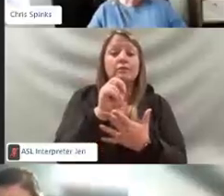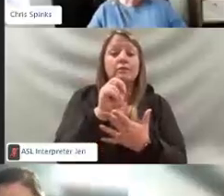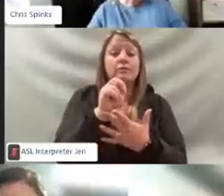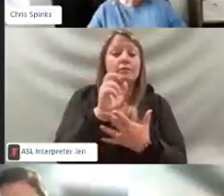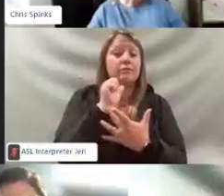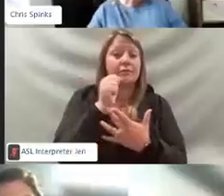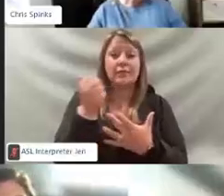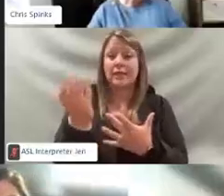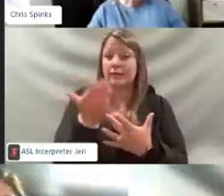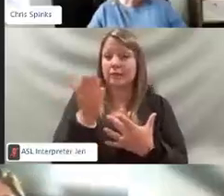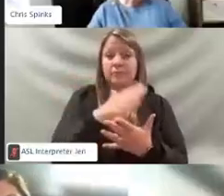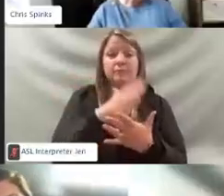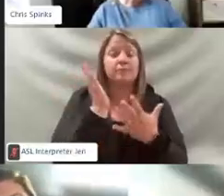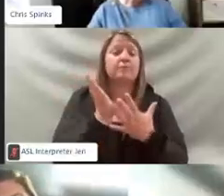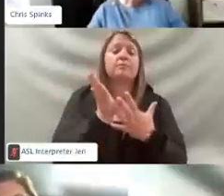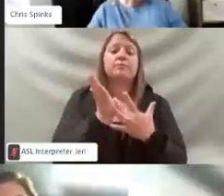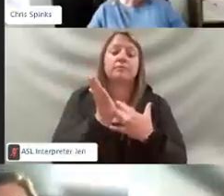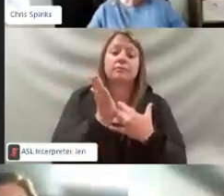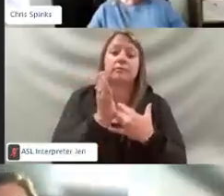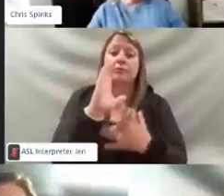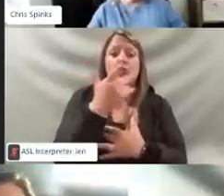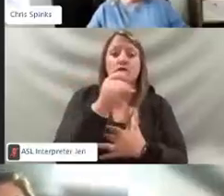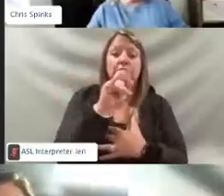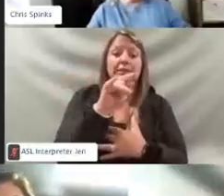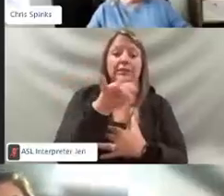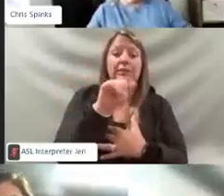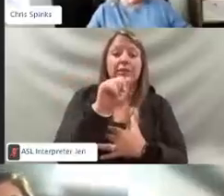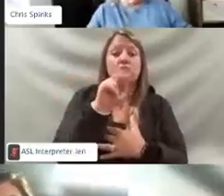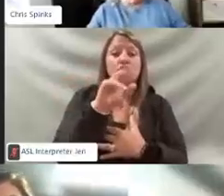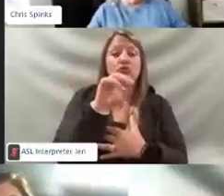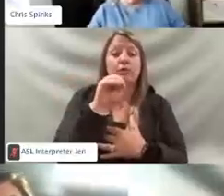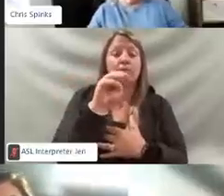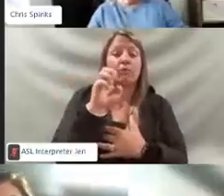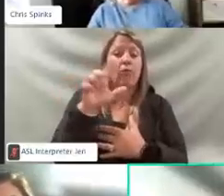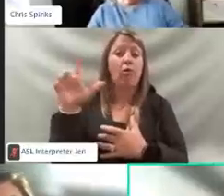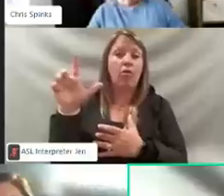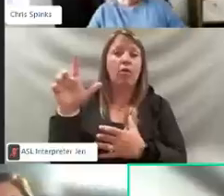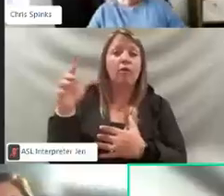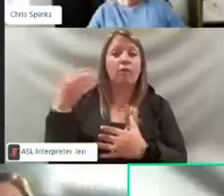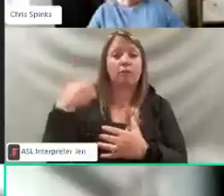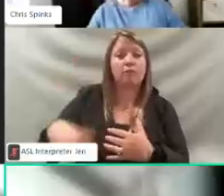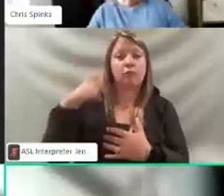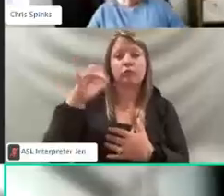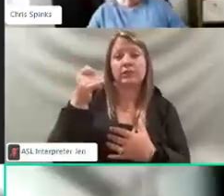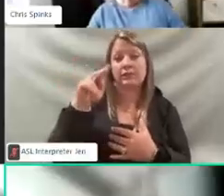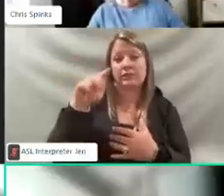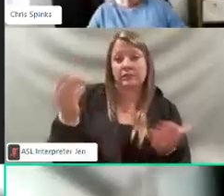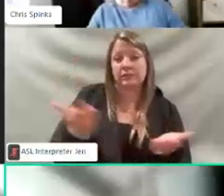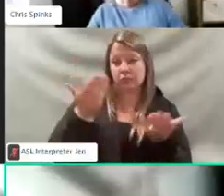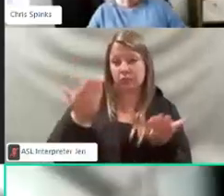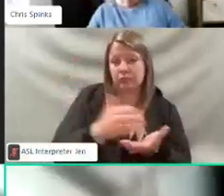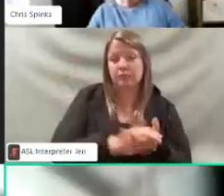Is not present. Christina Tremnell. This is Christina. I'm here.